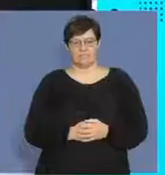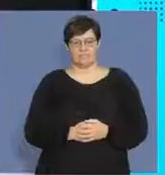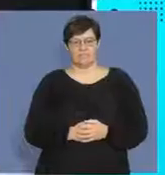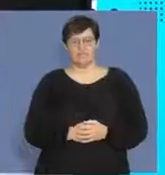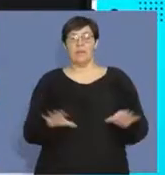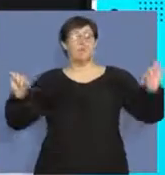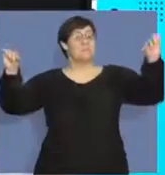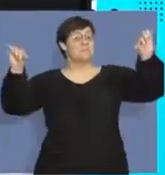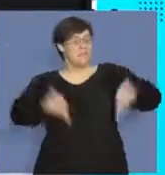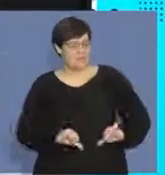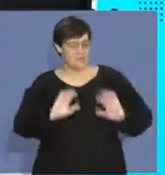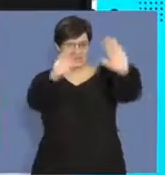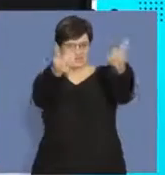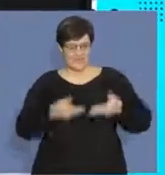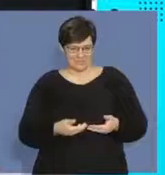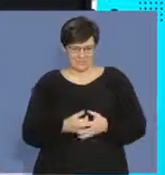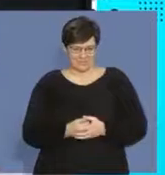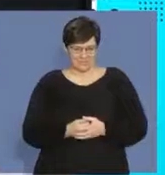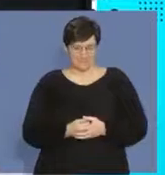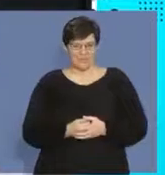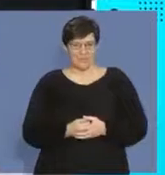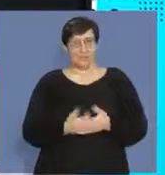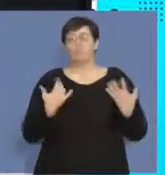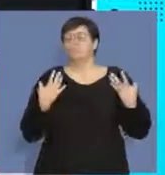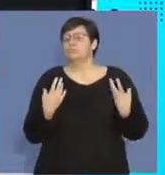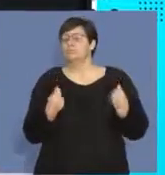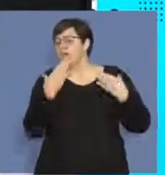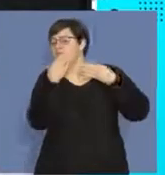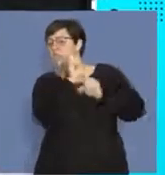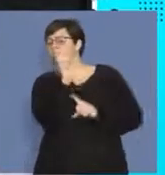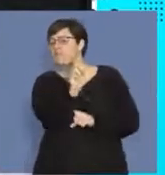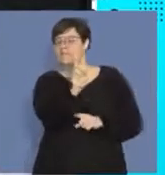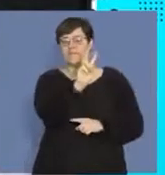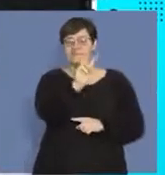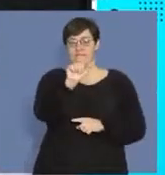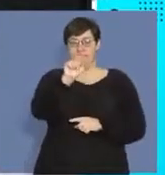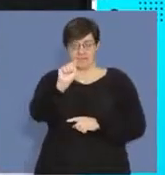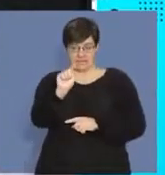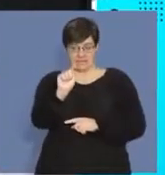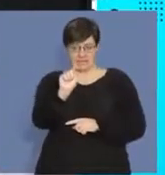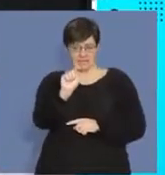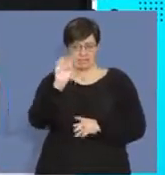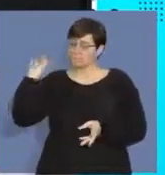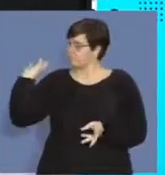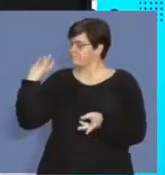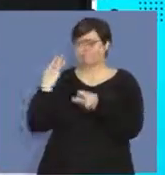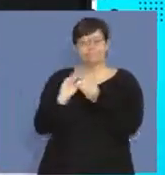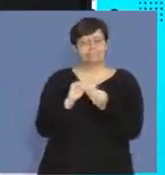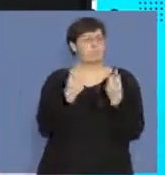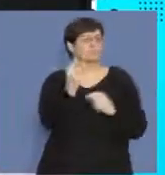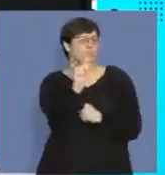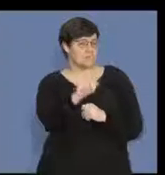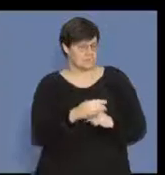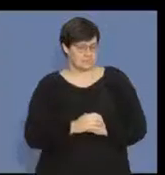Welcome back, accounting boffins. Right, we're busy with VAT. Let's do a recap of what we've done so far. Number